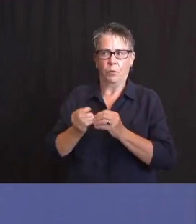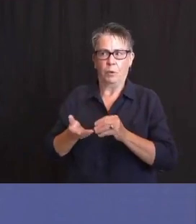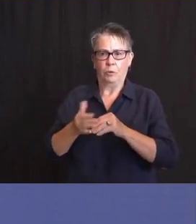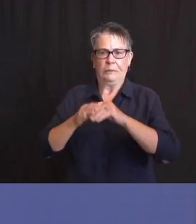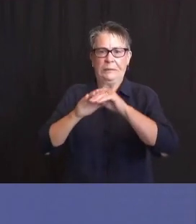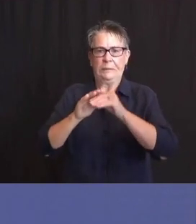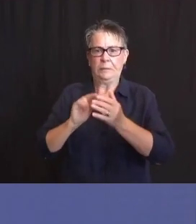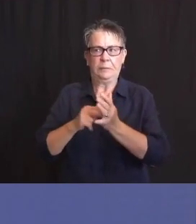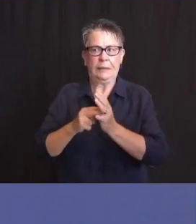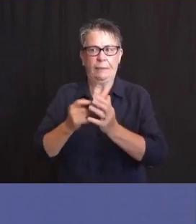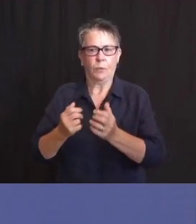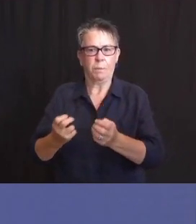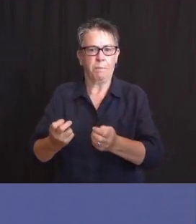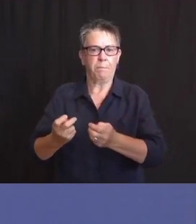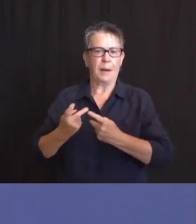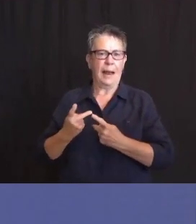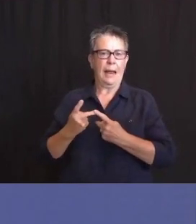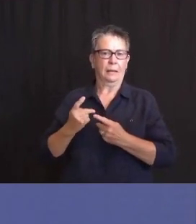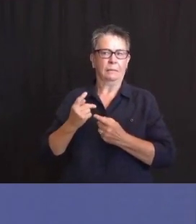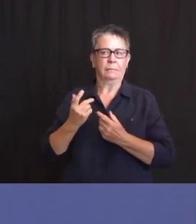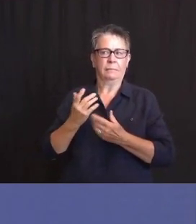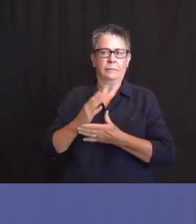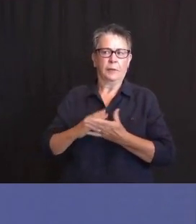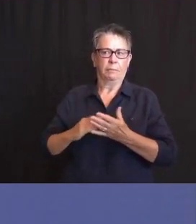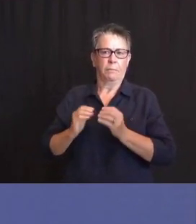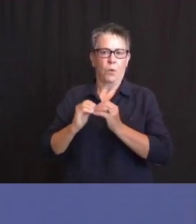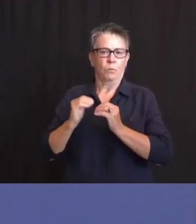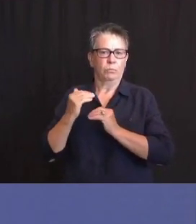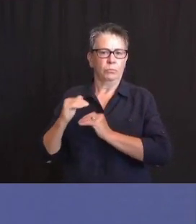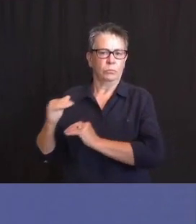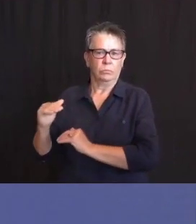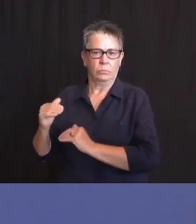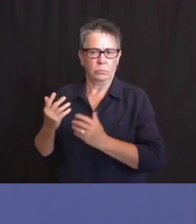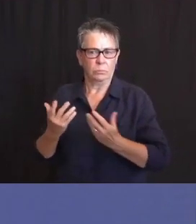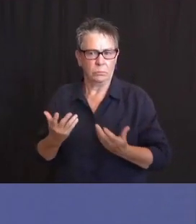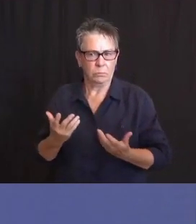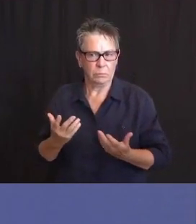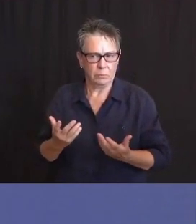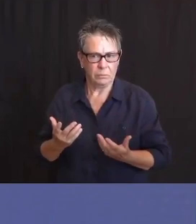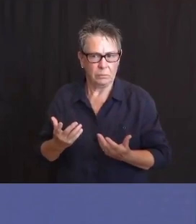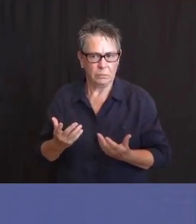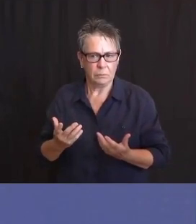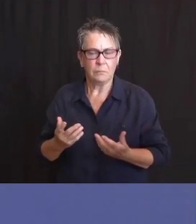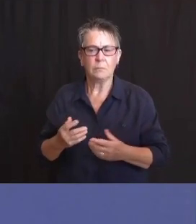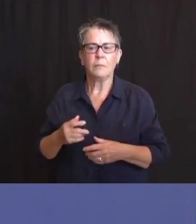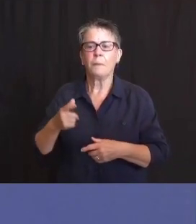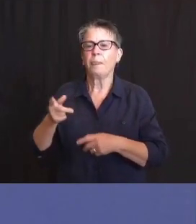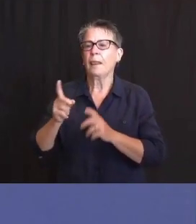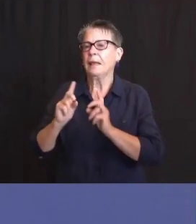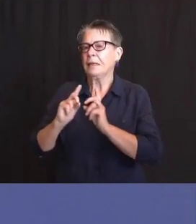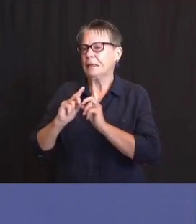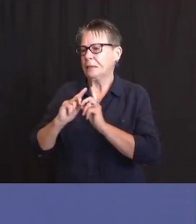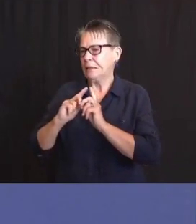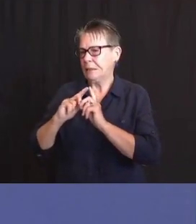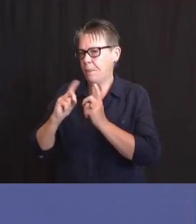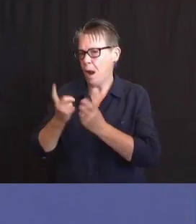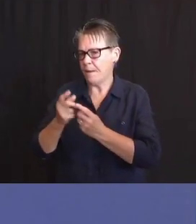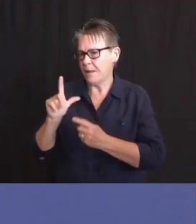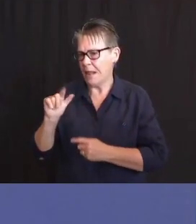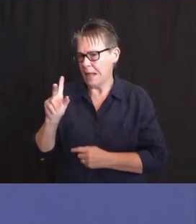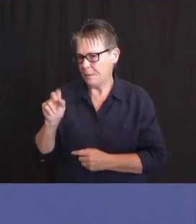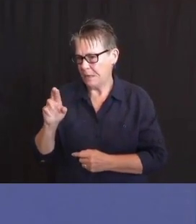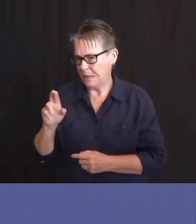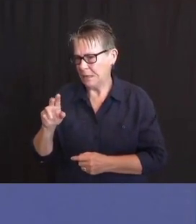unemployment check. But to me, the backlog is unclear. I mean, how many of these workers are still waiting on